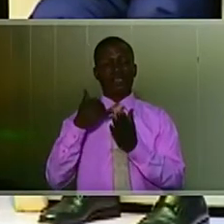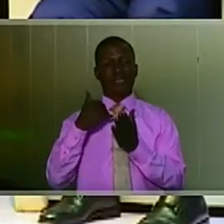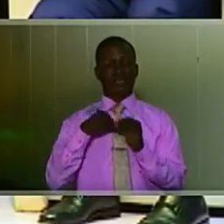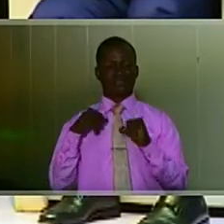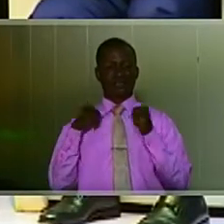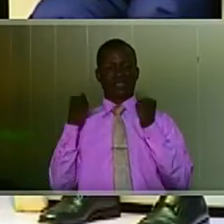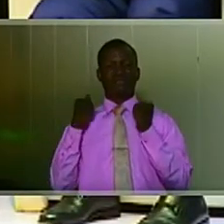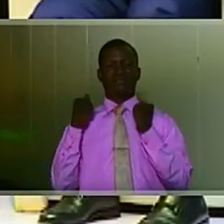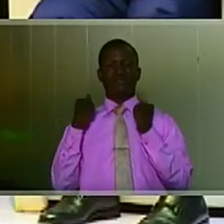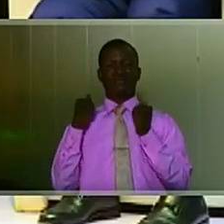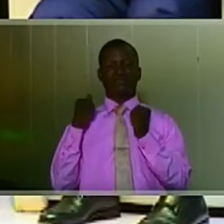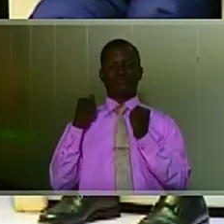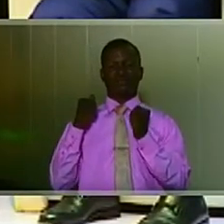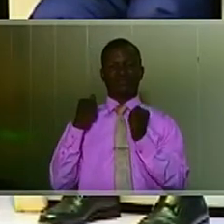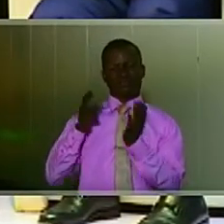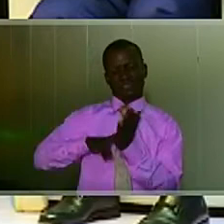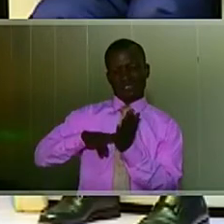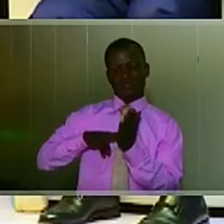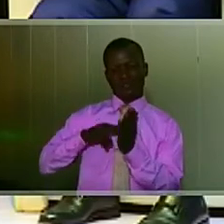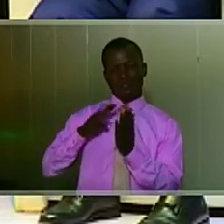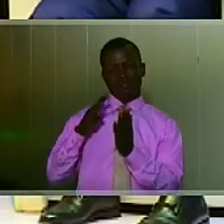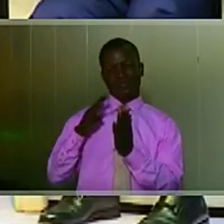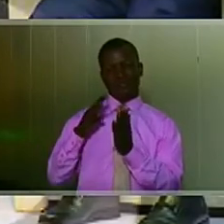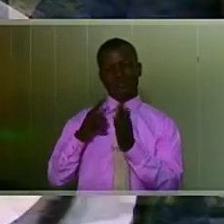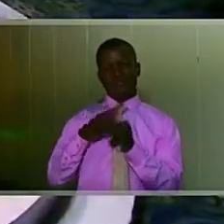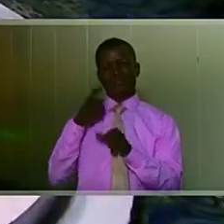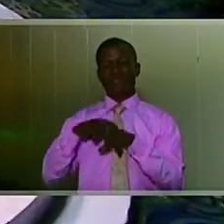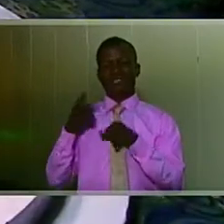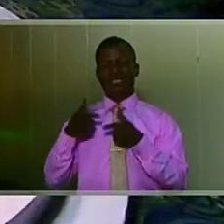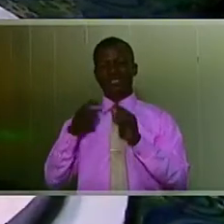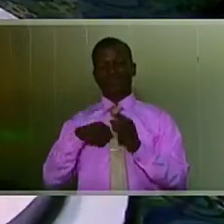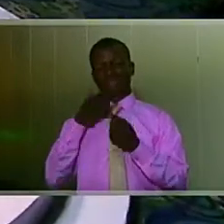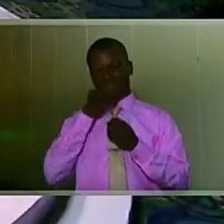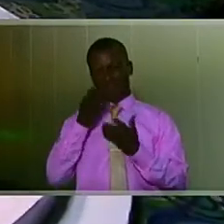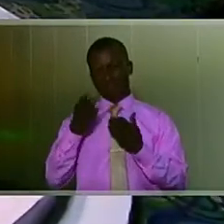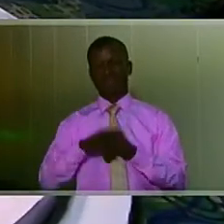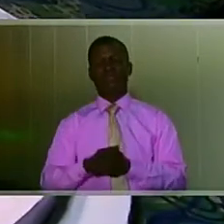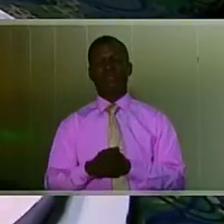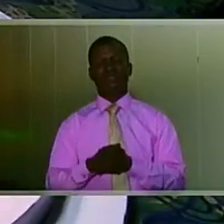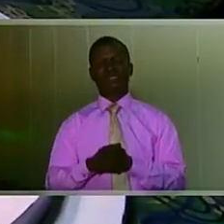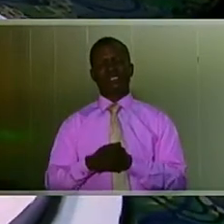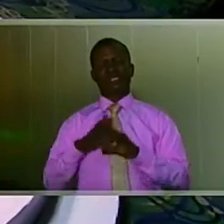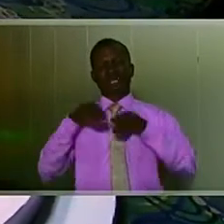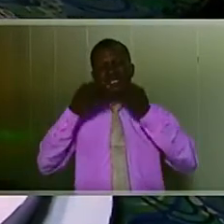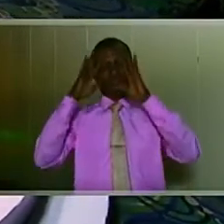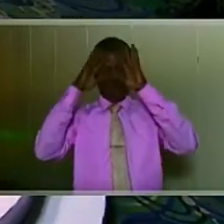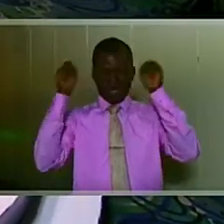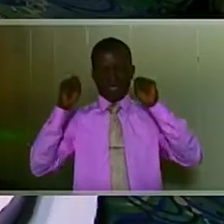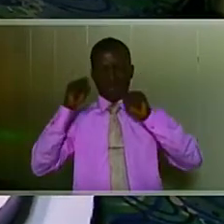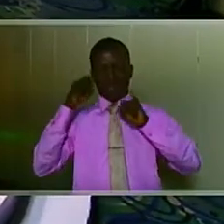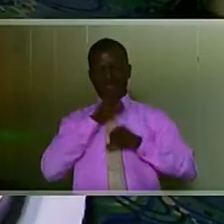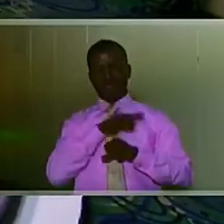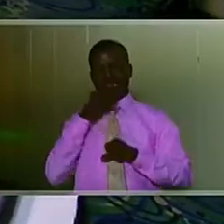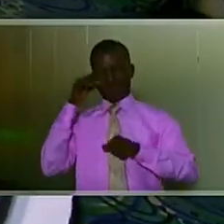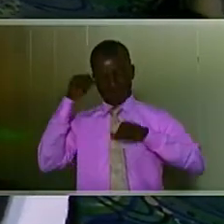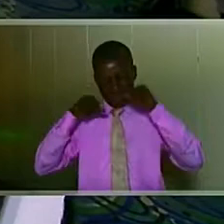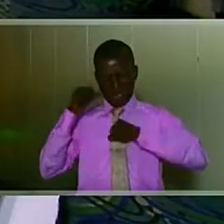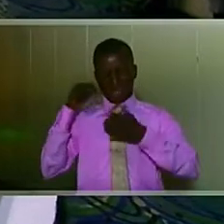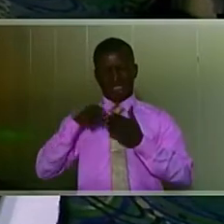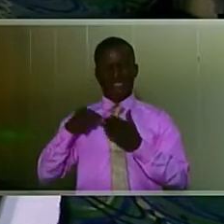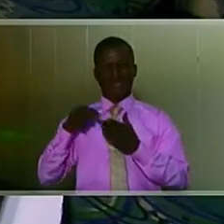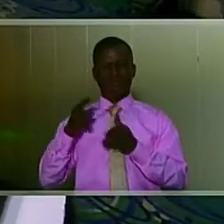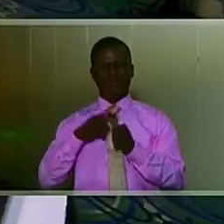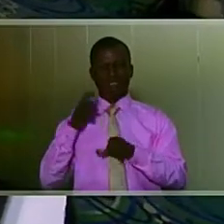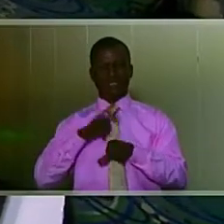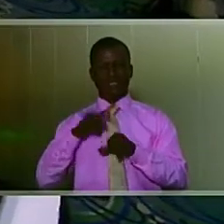four times. But let me make the point, and I want to give the president the benefit of the doubt, that this is the first time that categorically